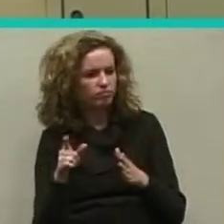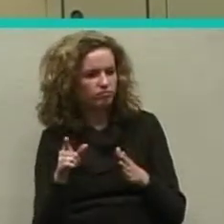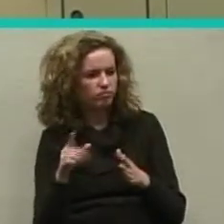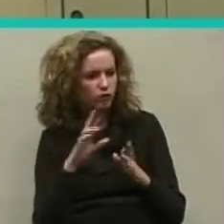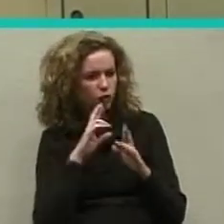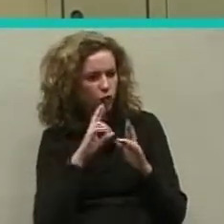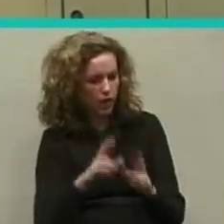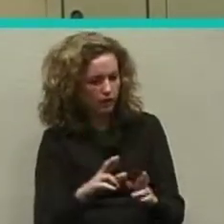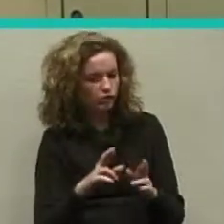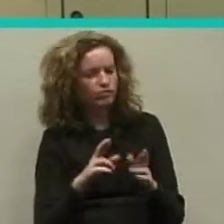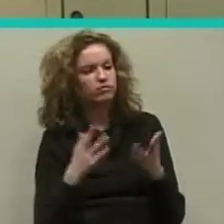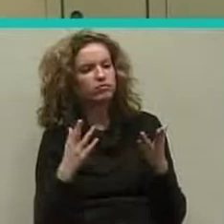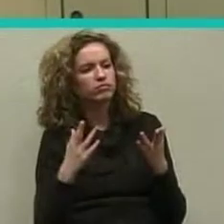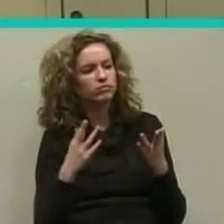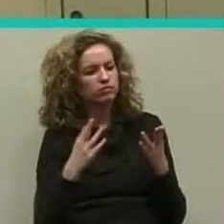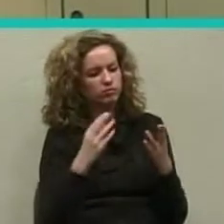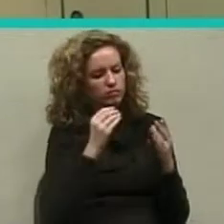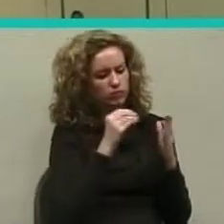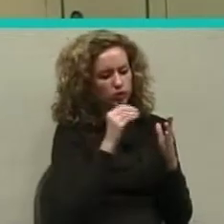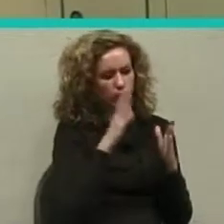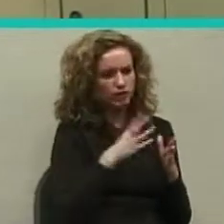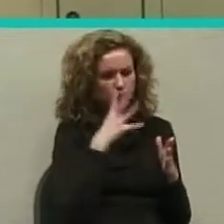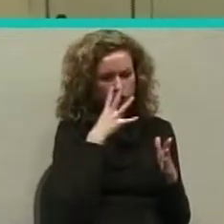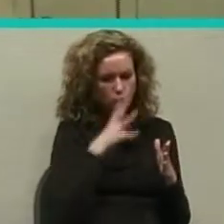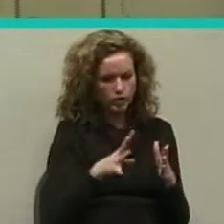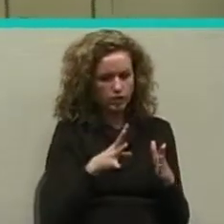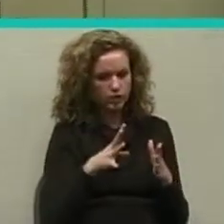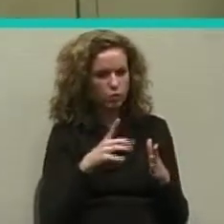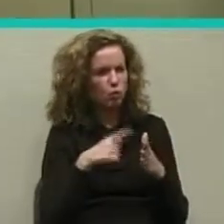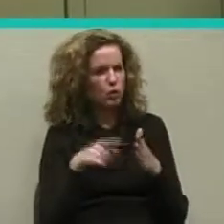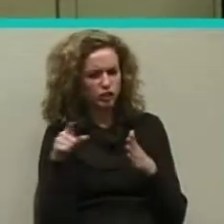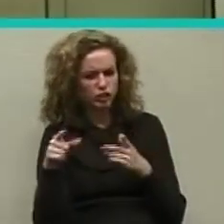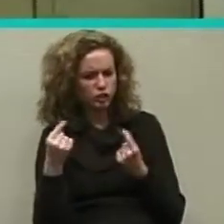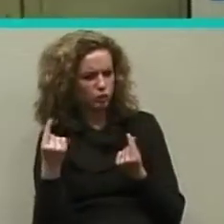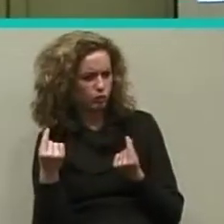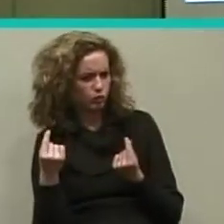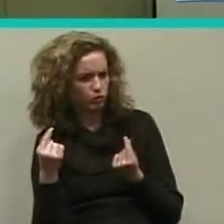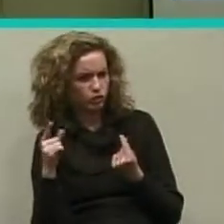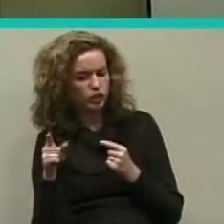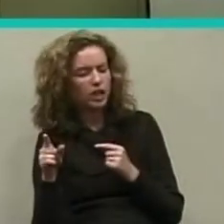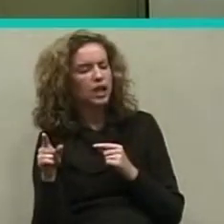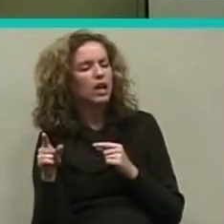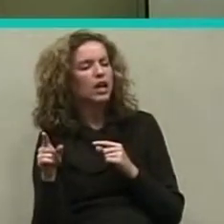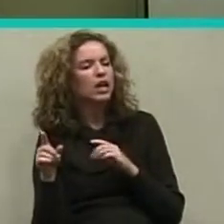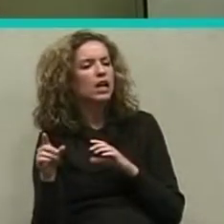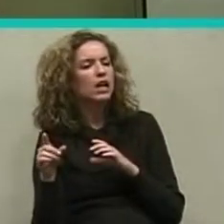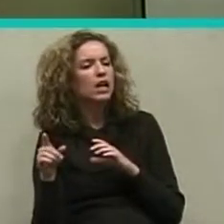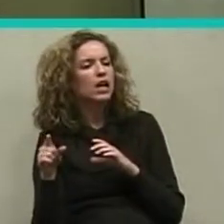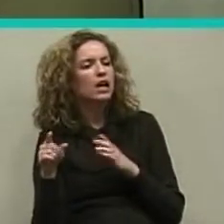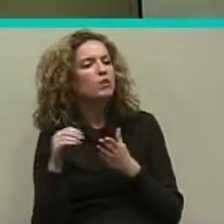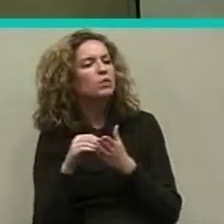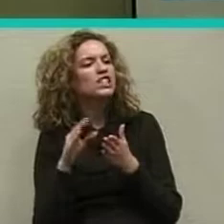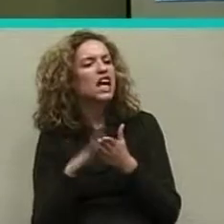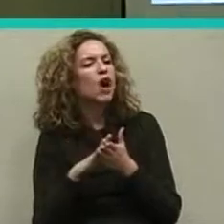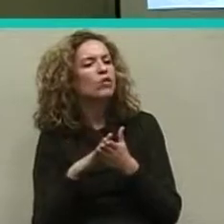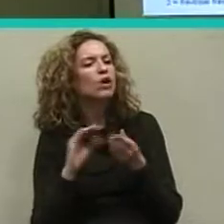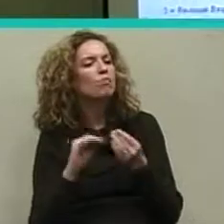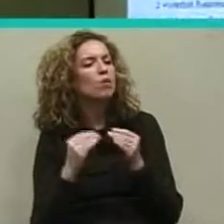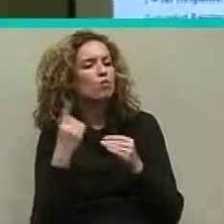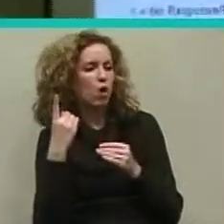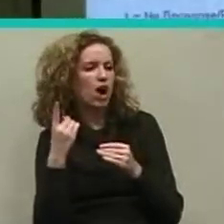X. The student ignored it. What did the teacher do? Well, the teacher did whatever she did, it becomes 1. 1 was no